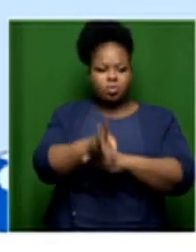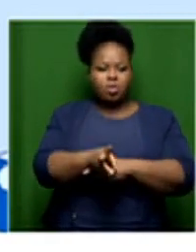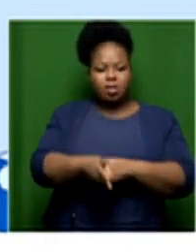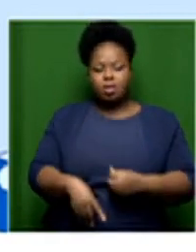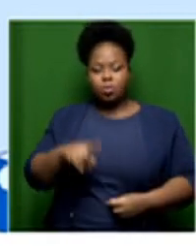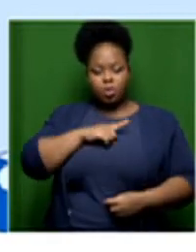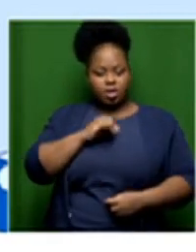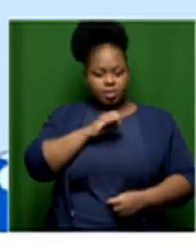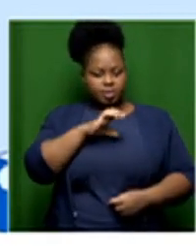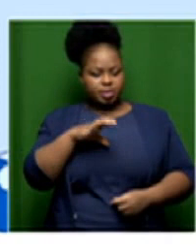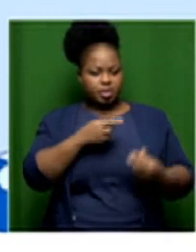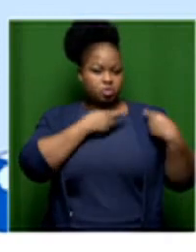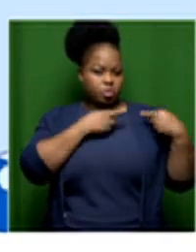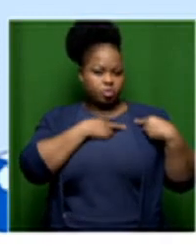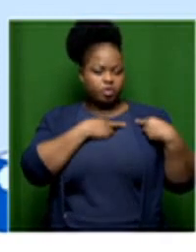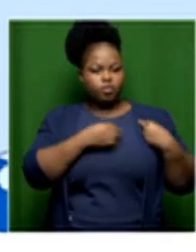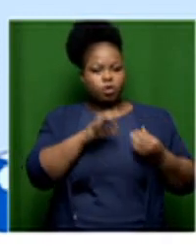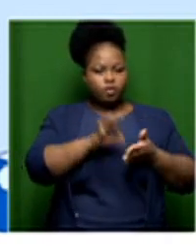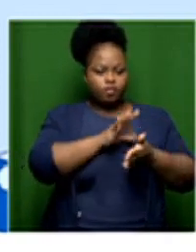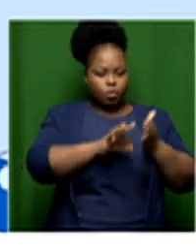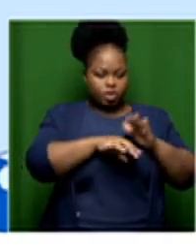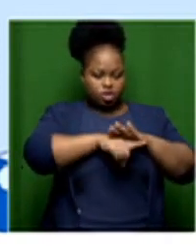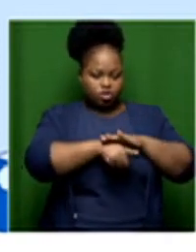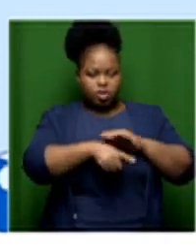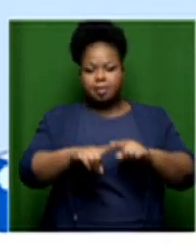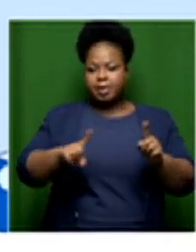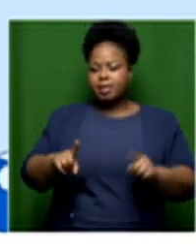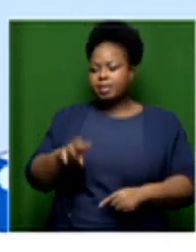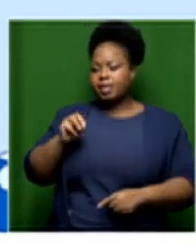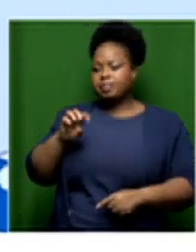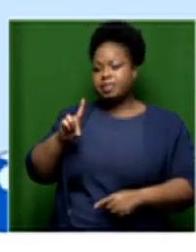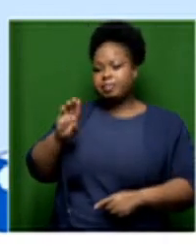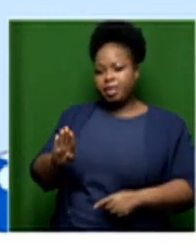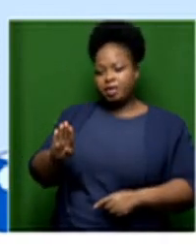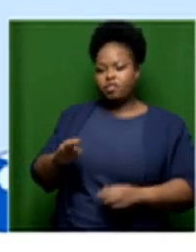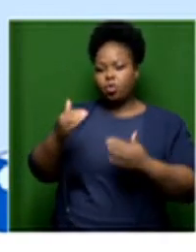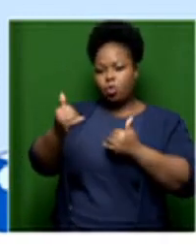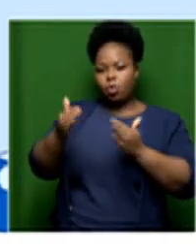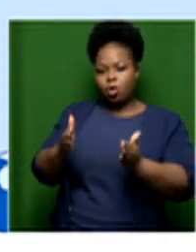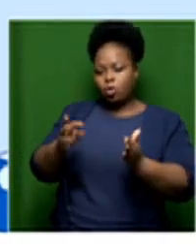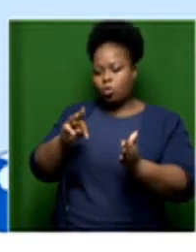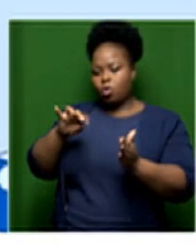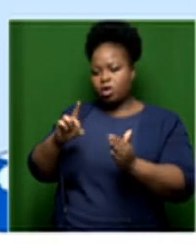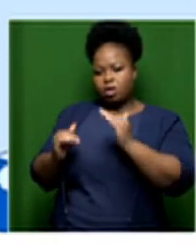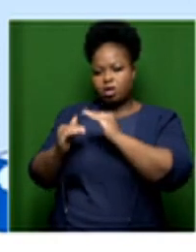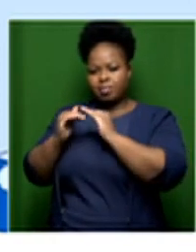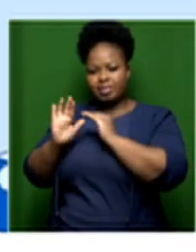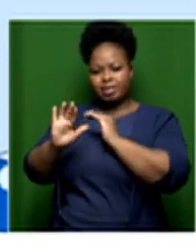responsible for voting district, while the MDB is responsible for the ward boundaries. We will now look at all